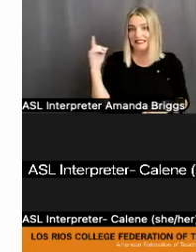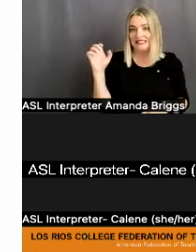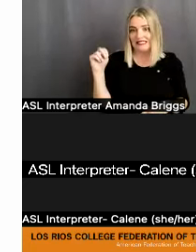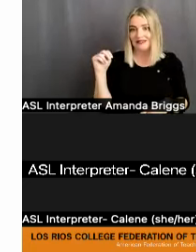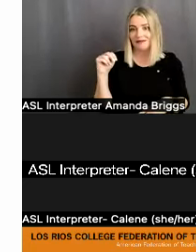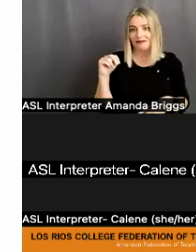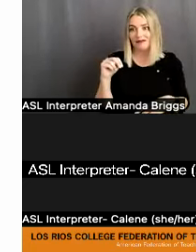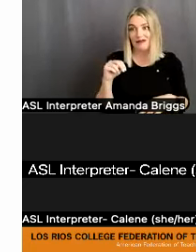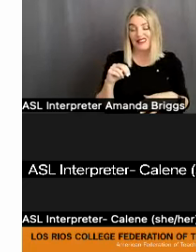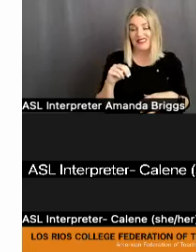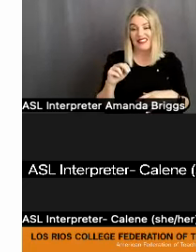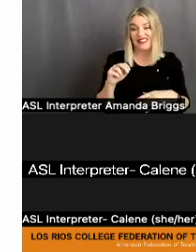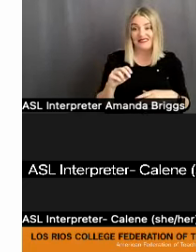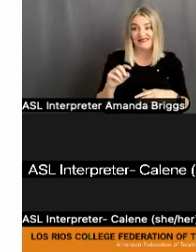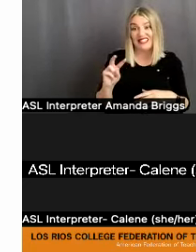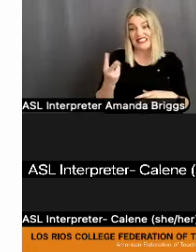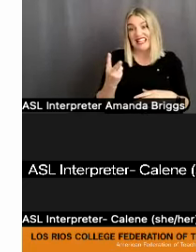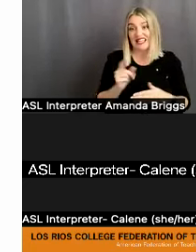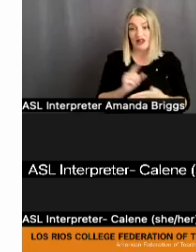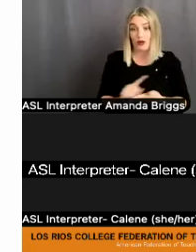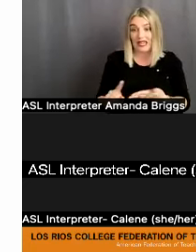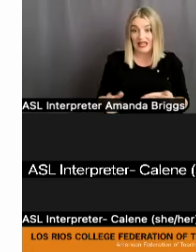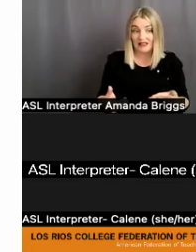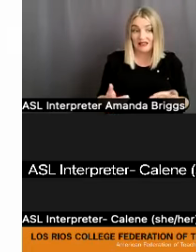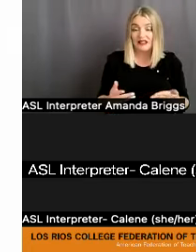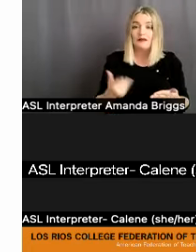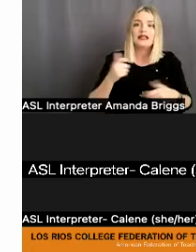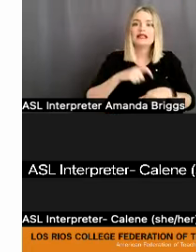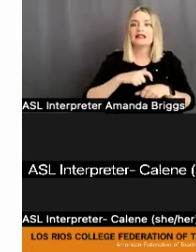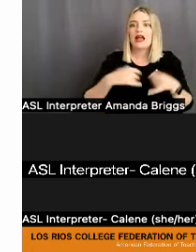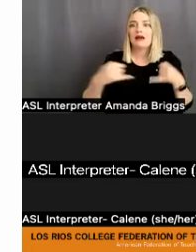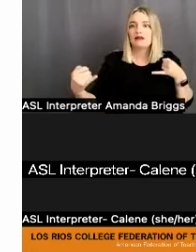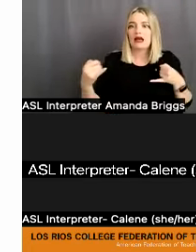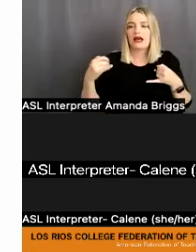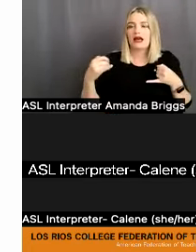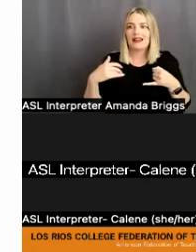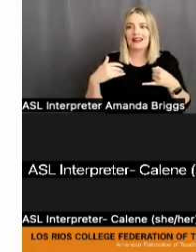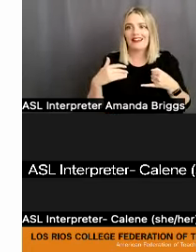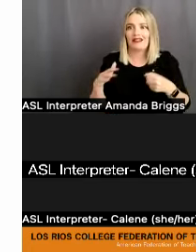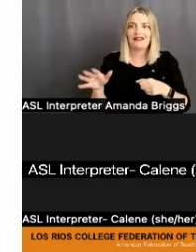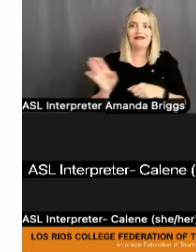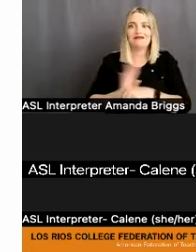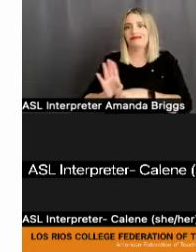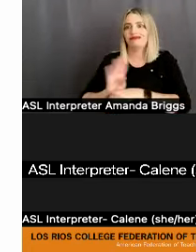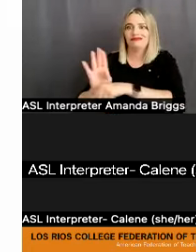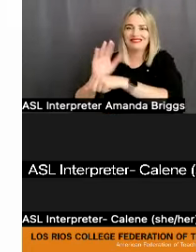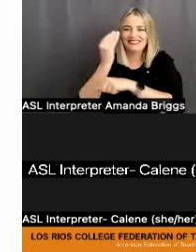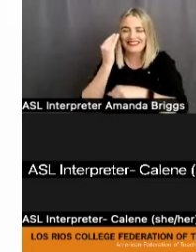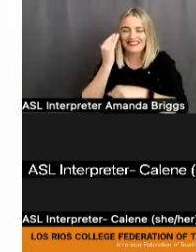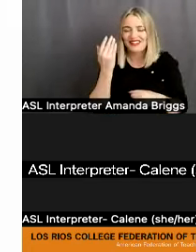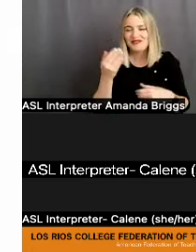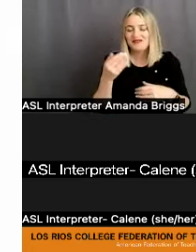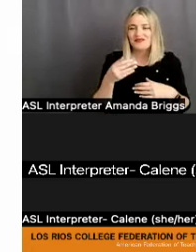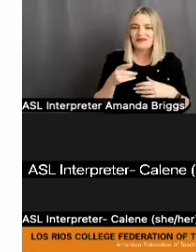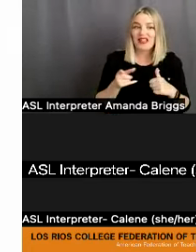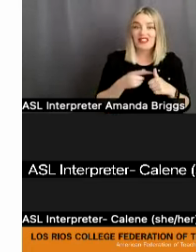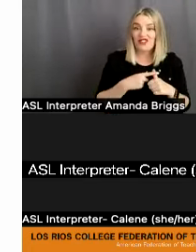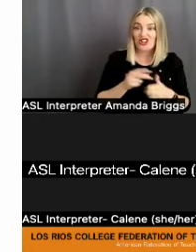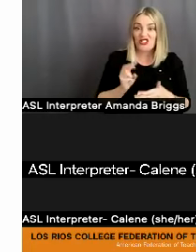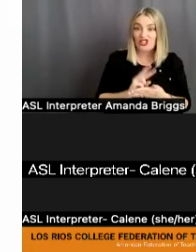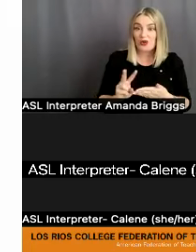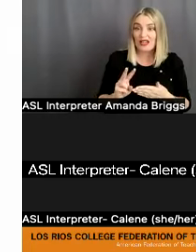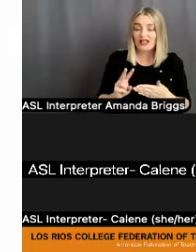week. Because the timeline gets pretty tight after that. And I know the first couple of weeks of the semester are quite hectic as you're